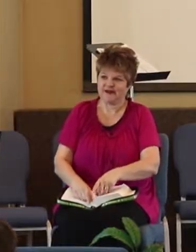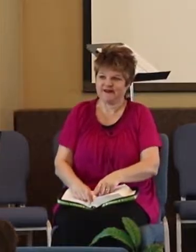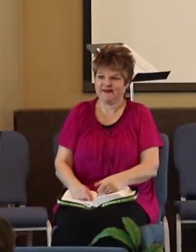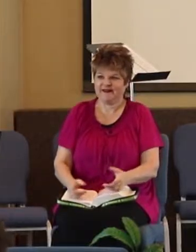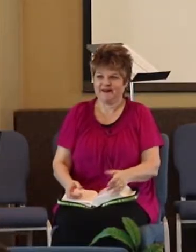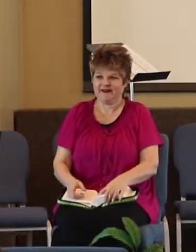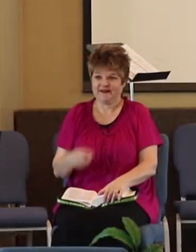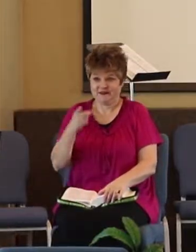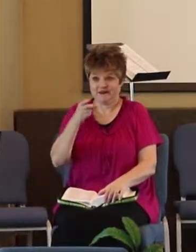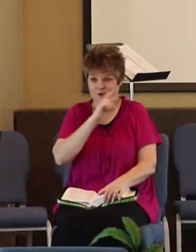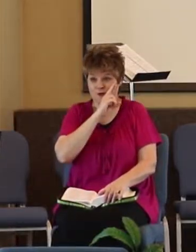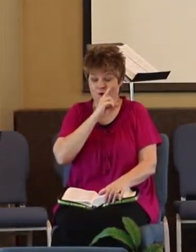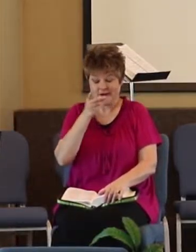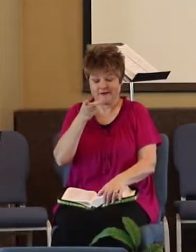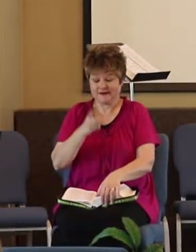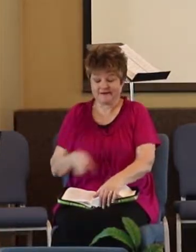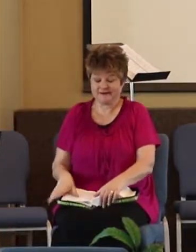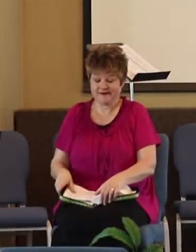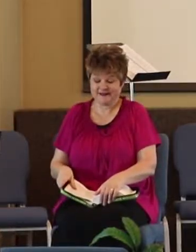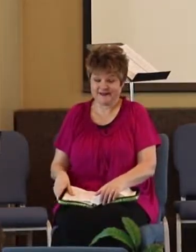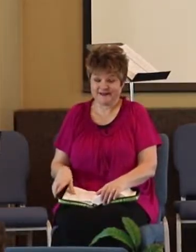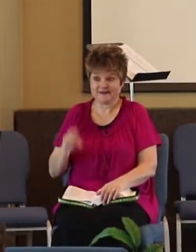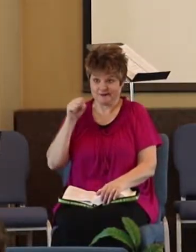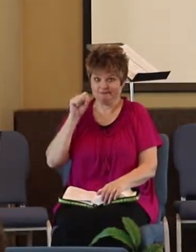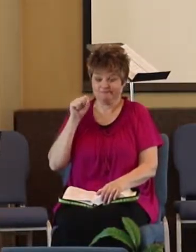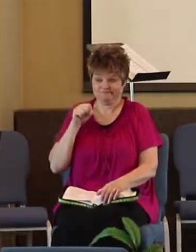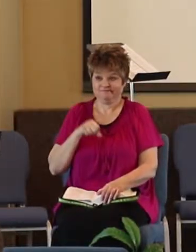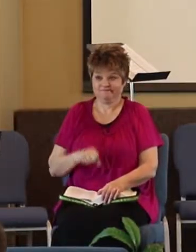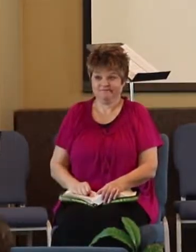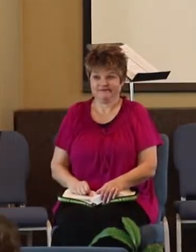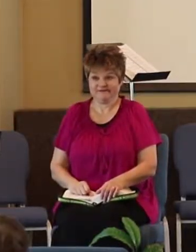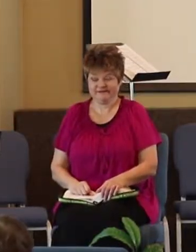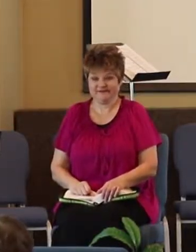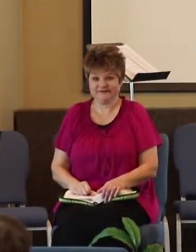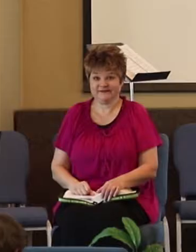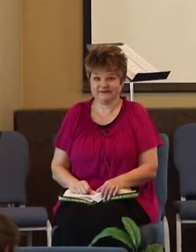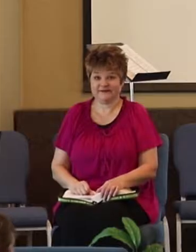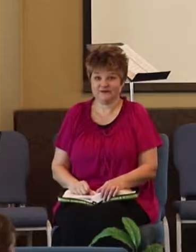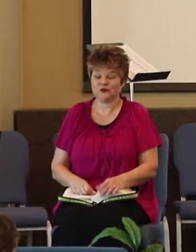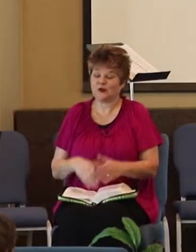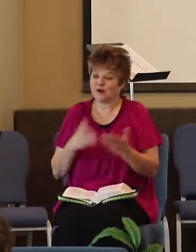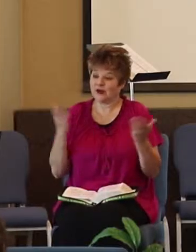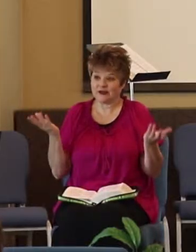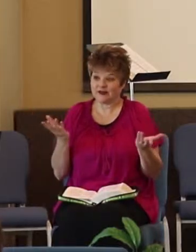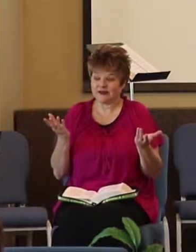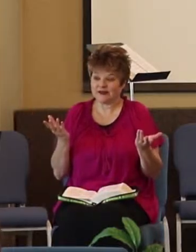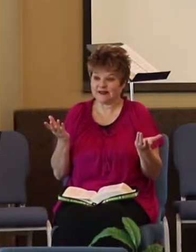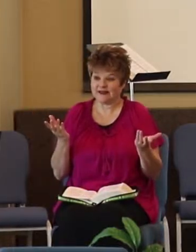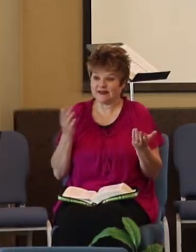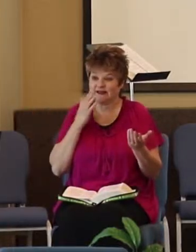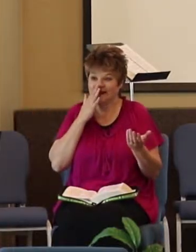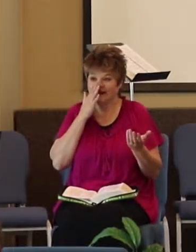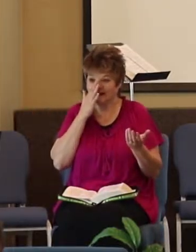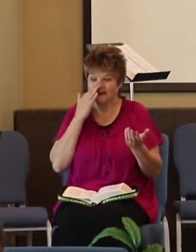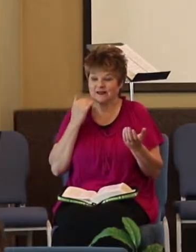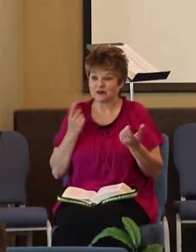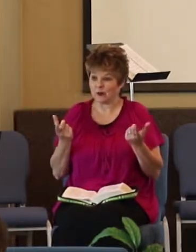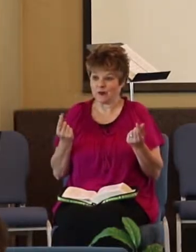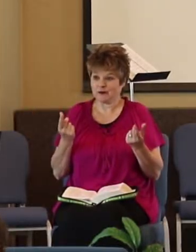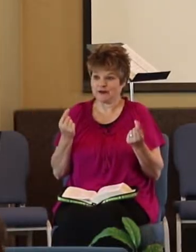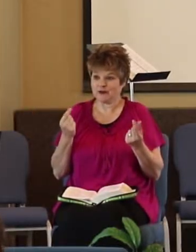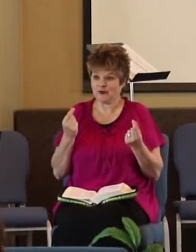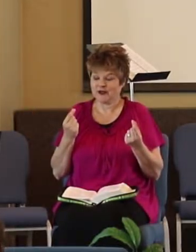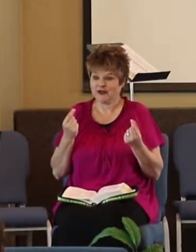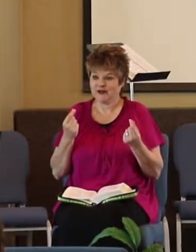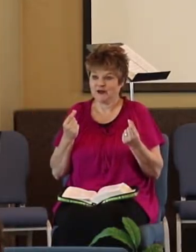That's Roy, are you here, Roy? He's shaking his head. He's going, yeah. And so here's what we would do. We would